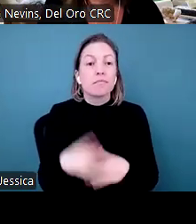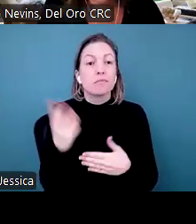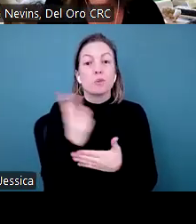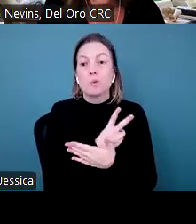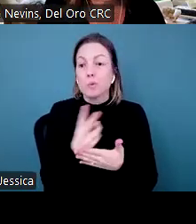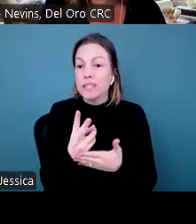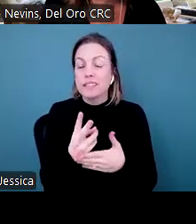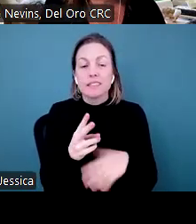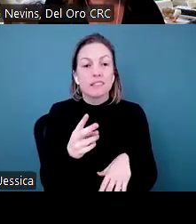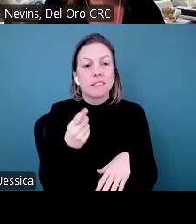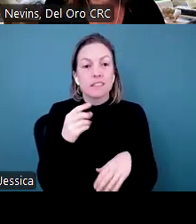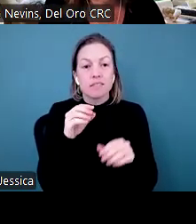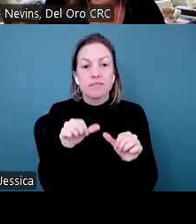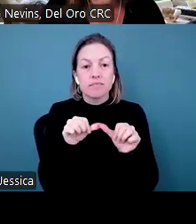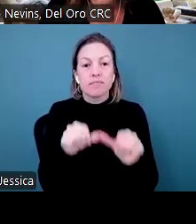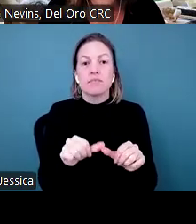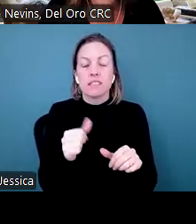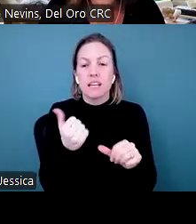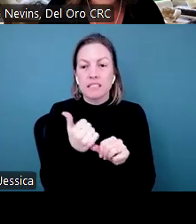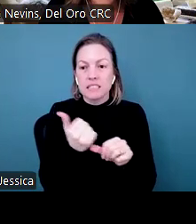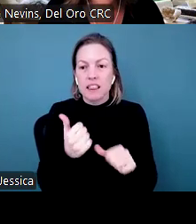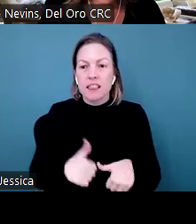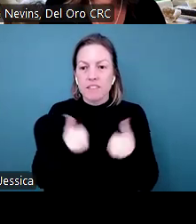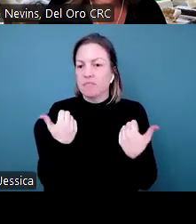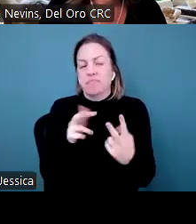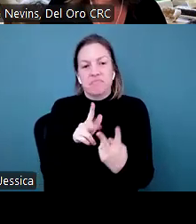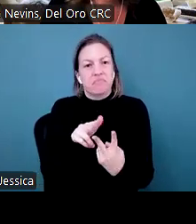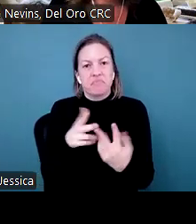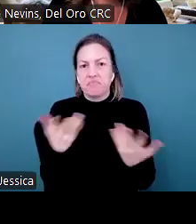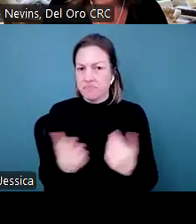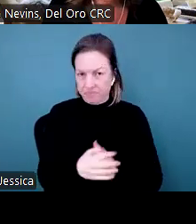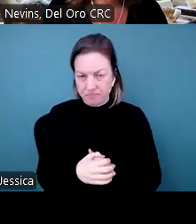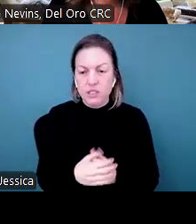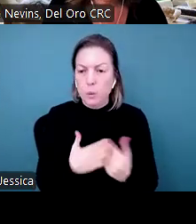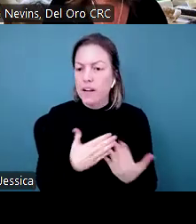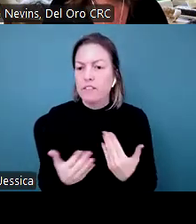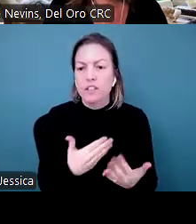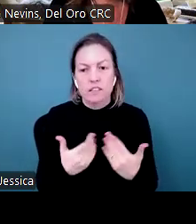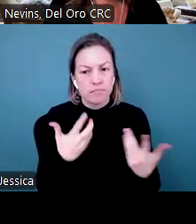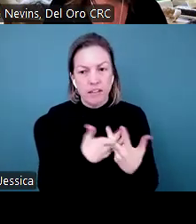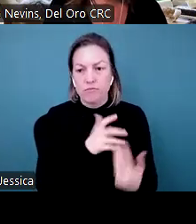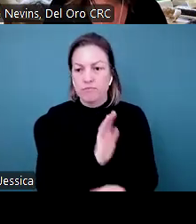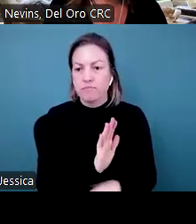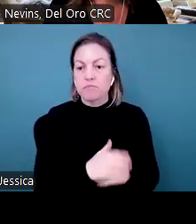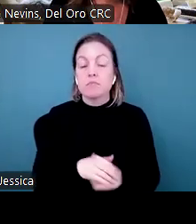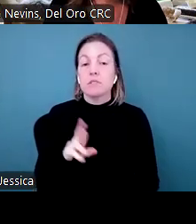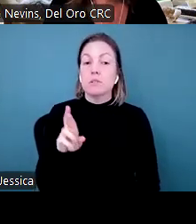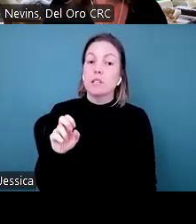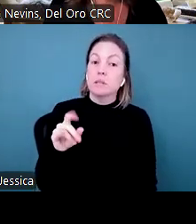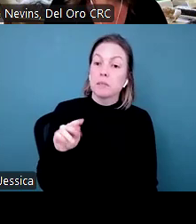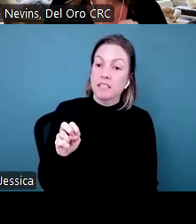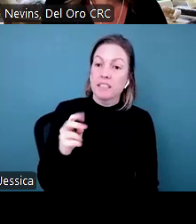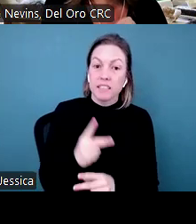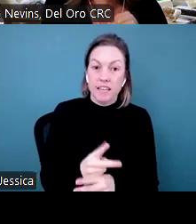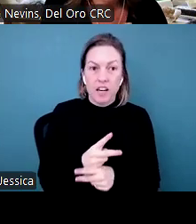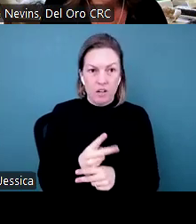assisted living. It just depends upon what makes the most sense. Usually the respite care is why folks